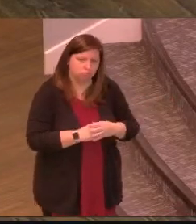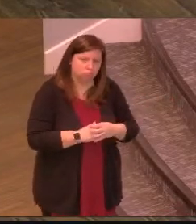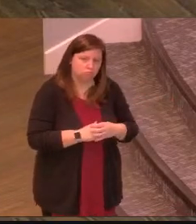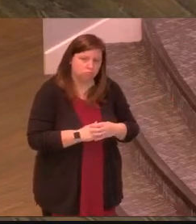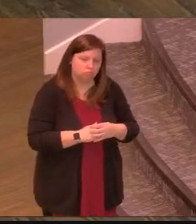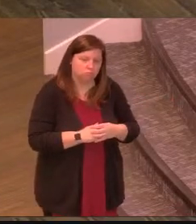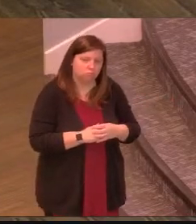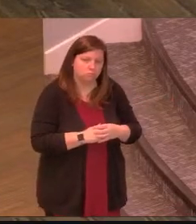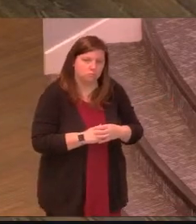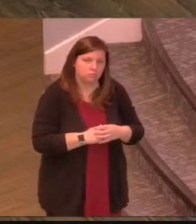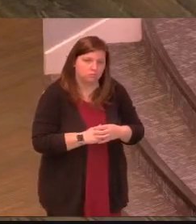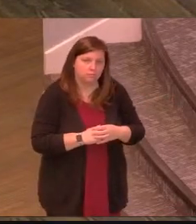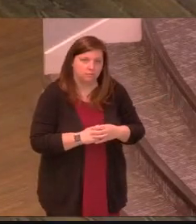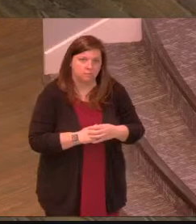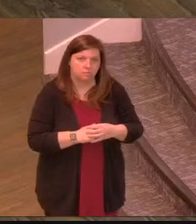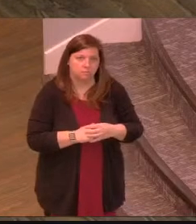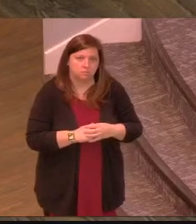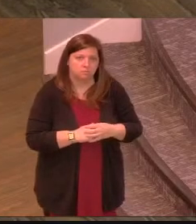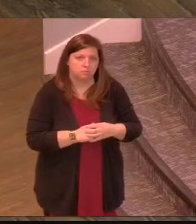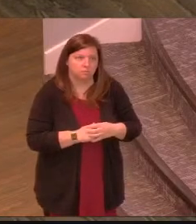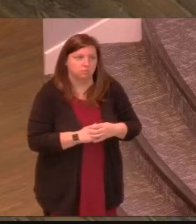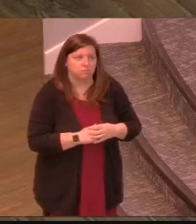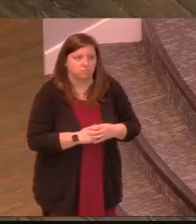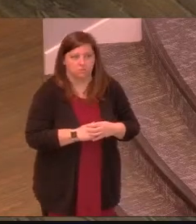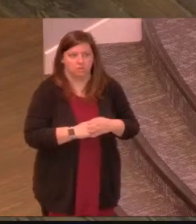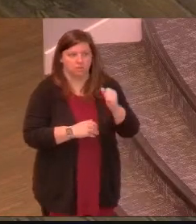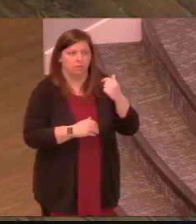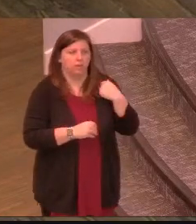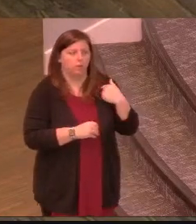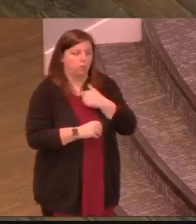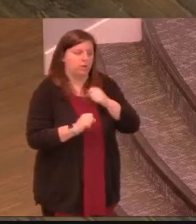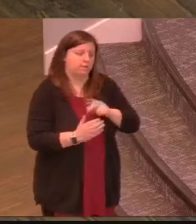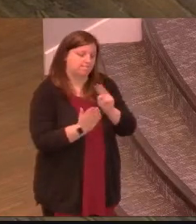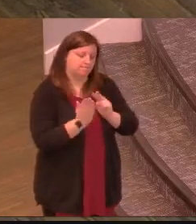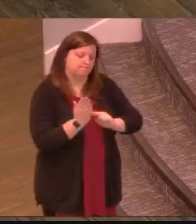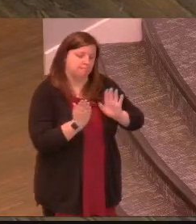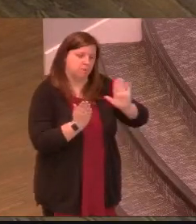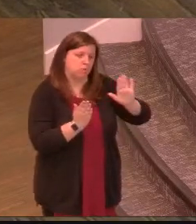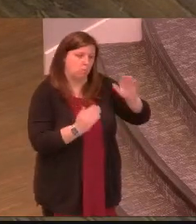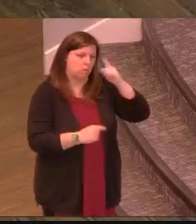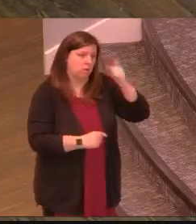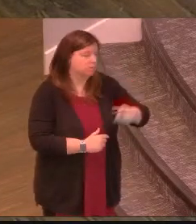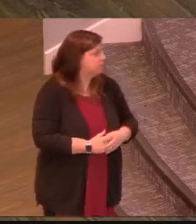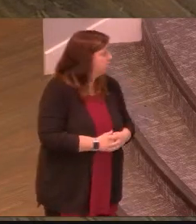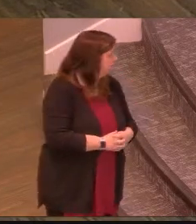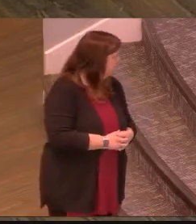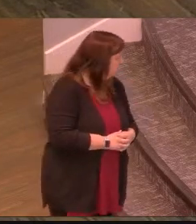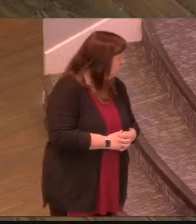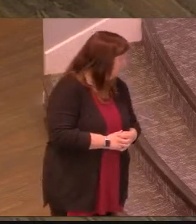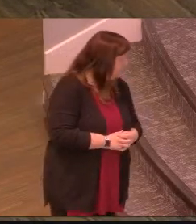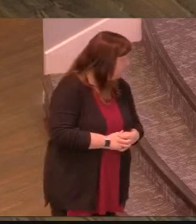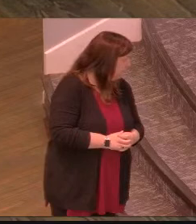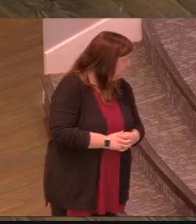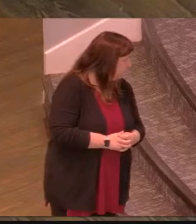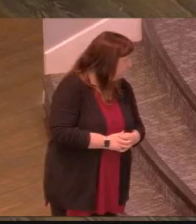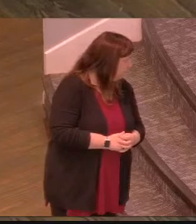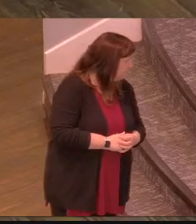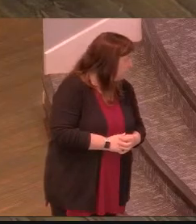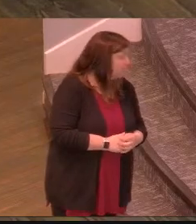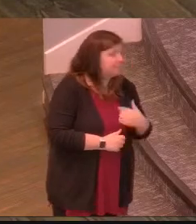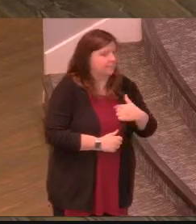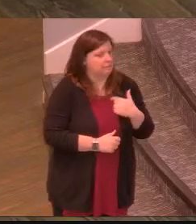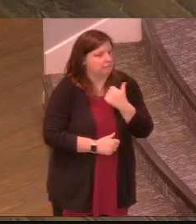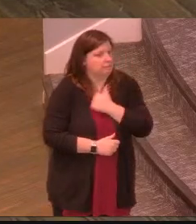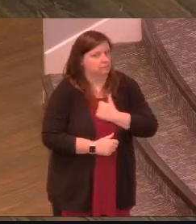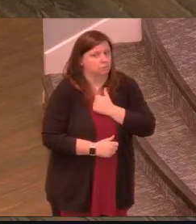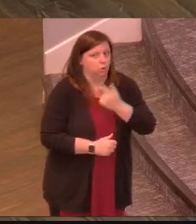you about those thoughts. So if I can catch up for just a minute, I'm so sorry for being late. I